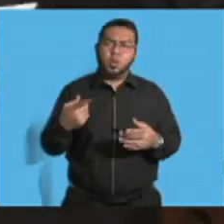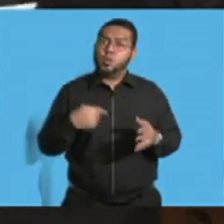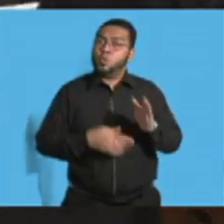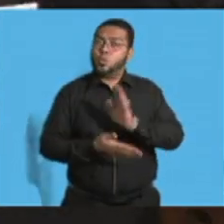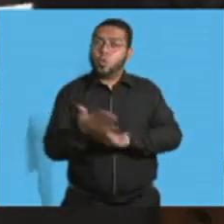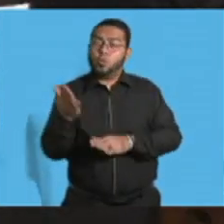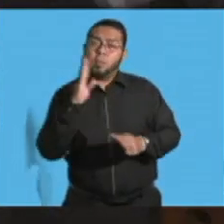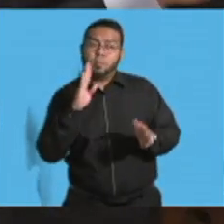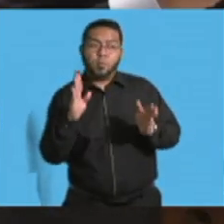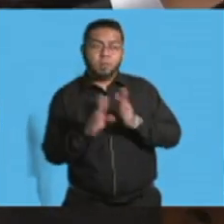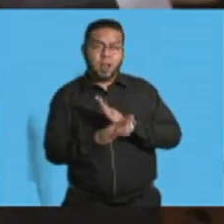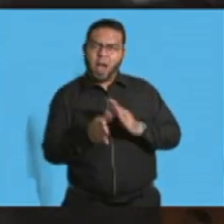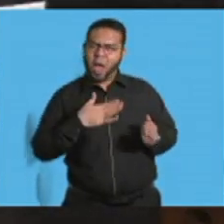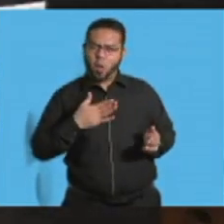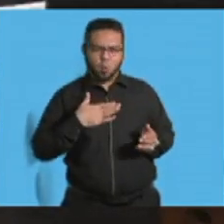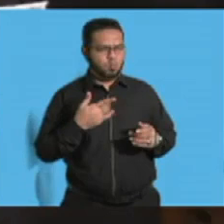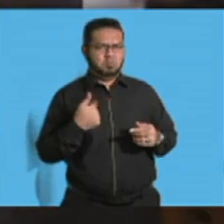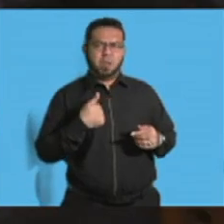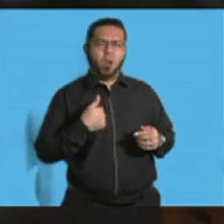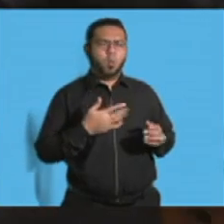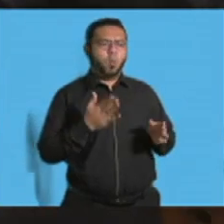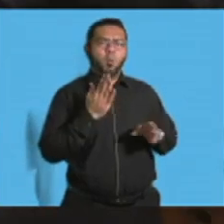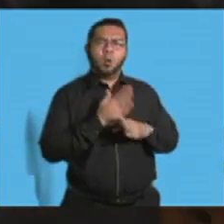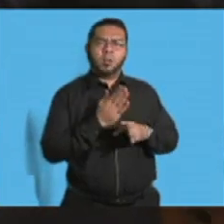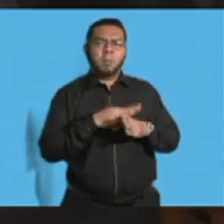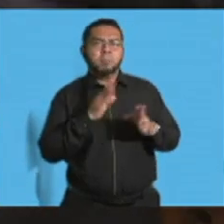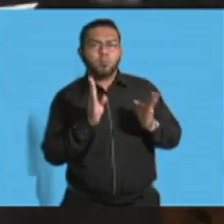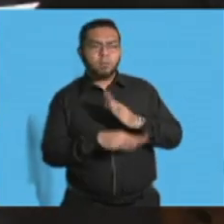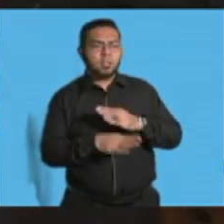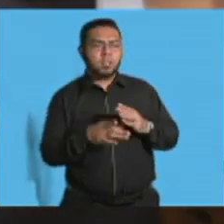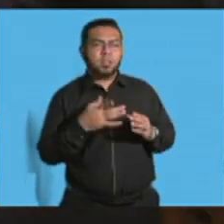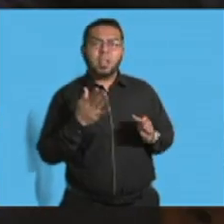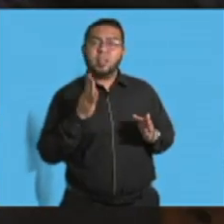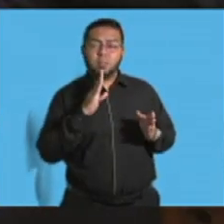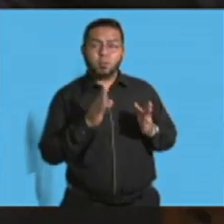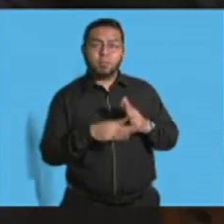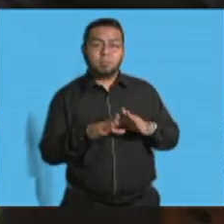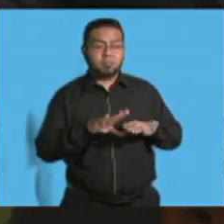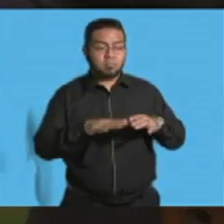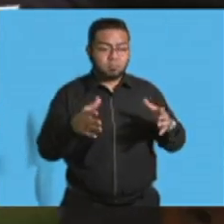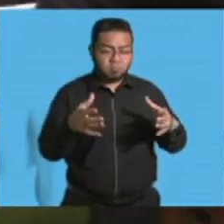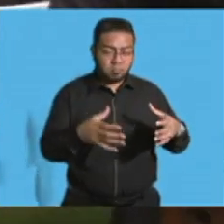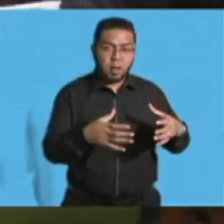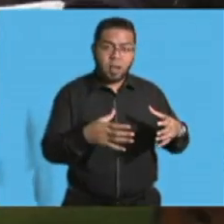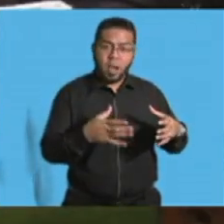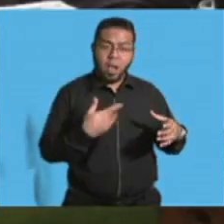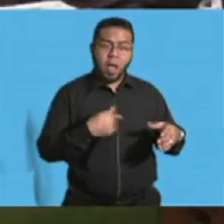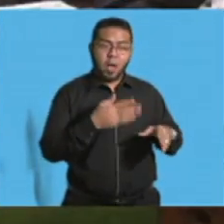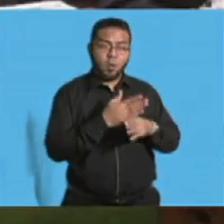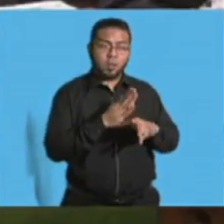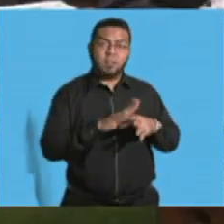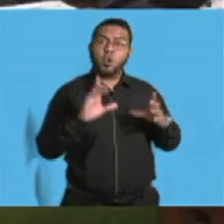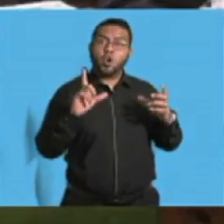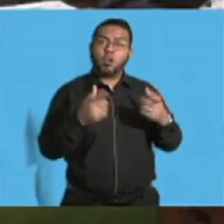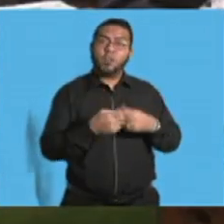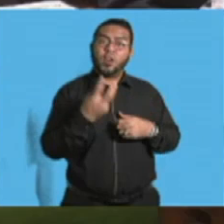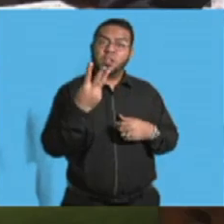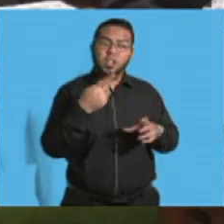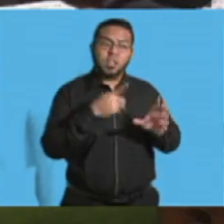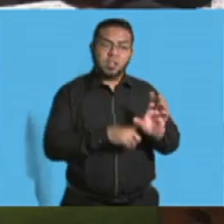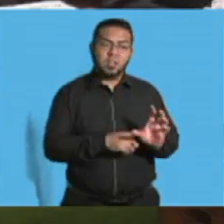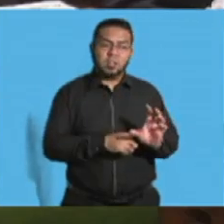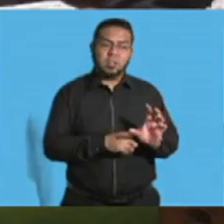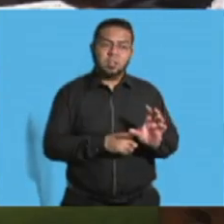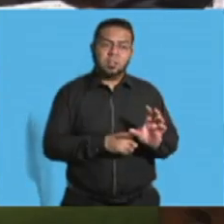private sector. I worked in the private sector. Many of them have not worked in the private sector. I worked in the private sector, Madam Speaker. I had a contract for 3 years. I got loans